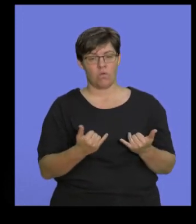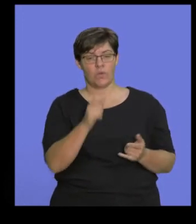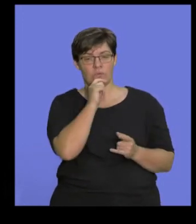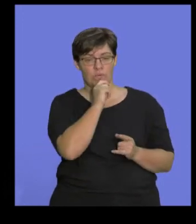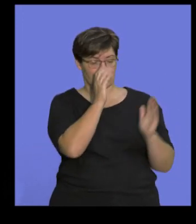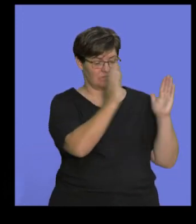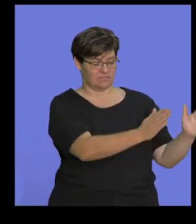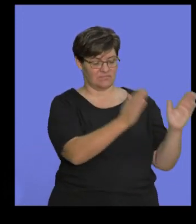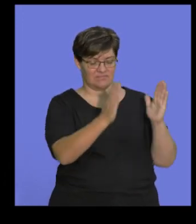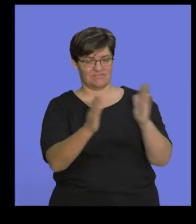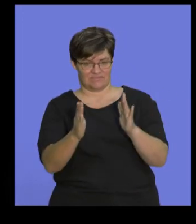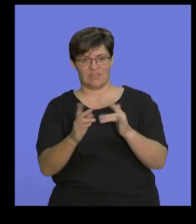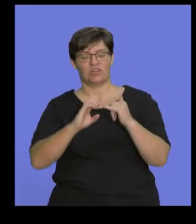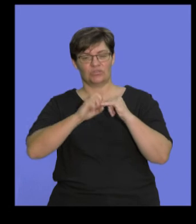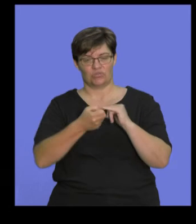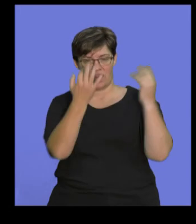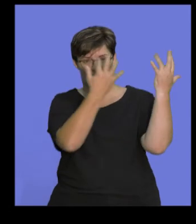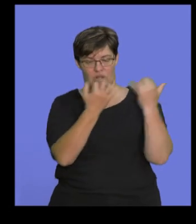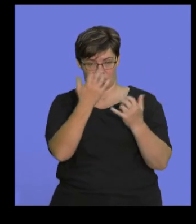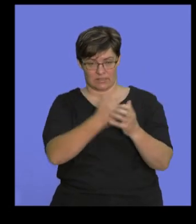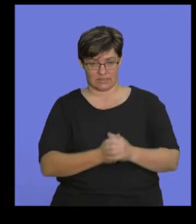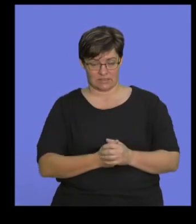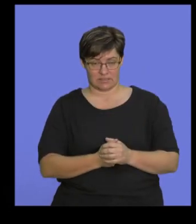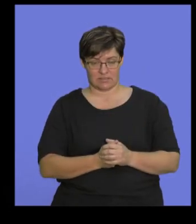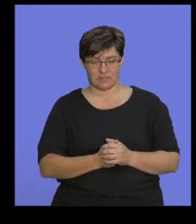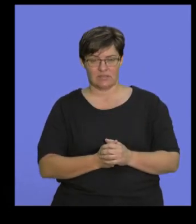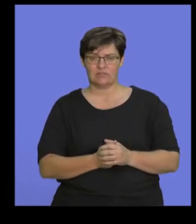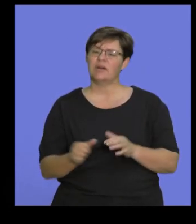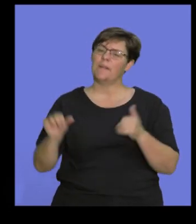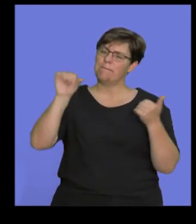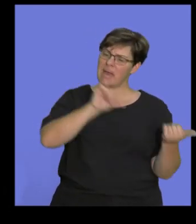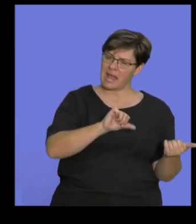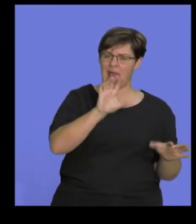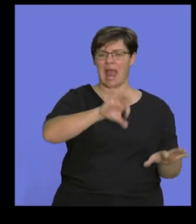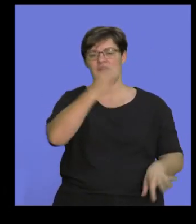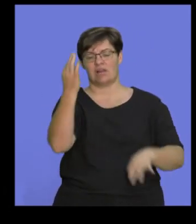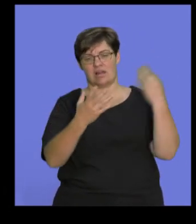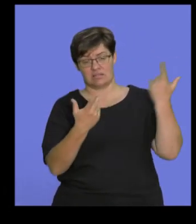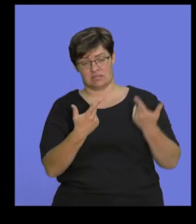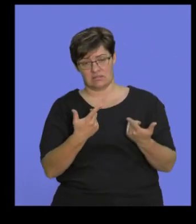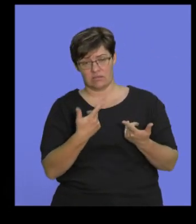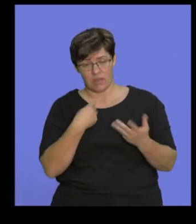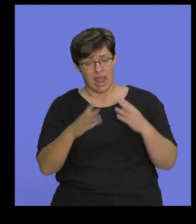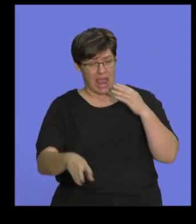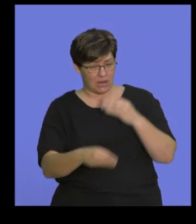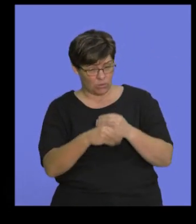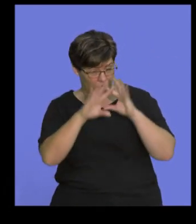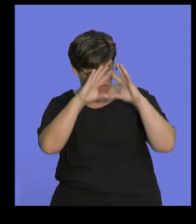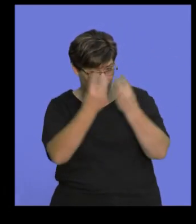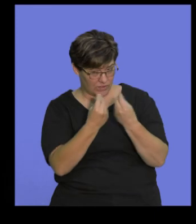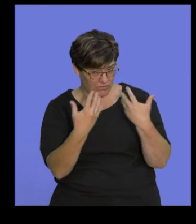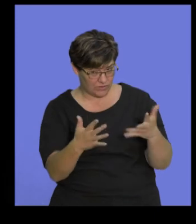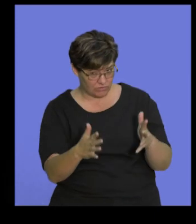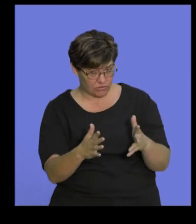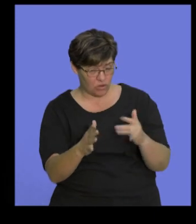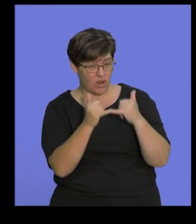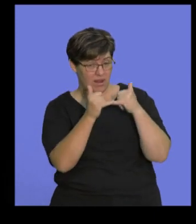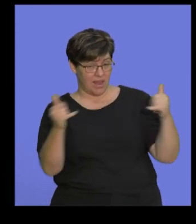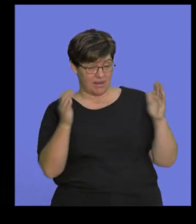try and calculate this. But now let's go back and analyze whether we actually included everything on this